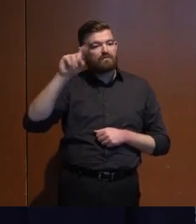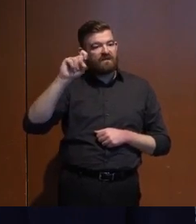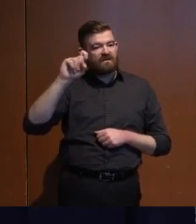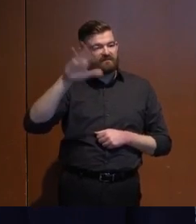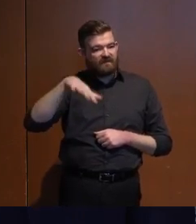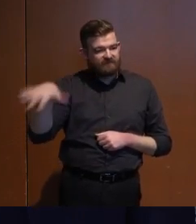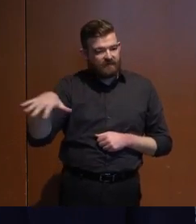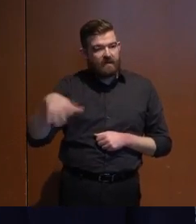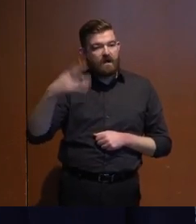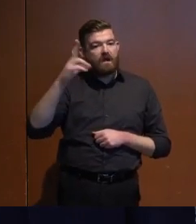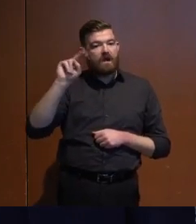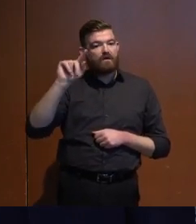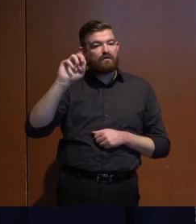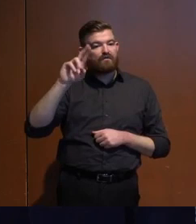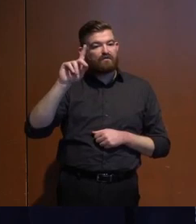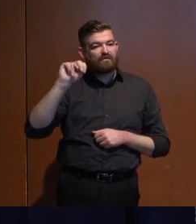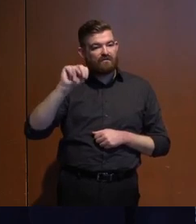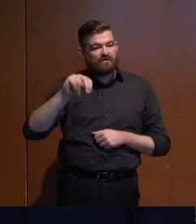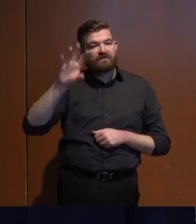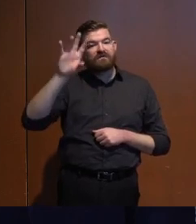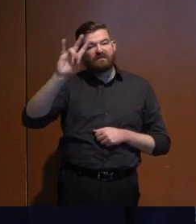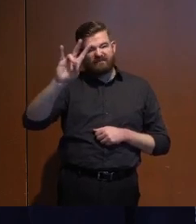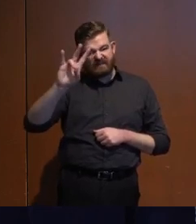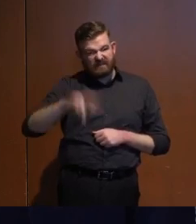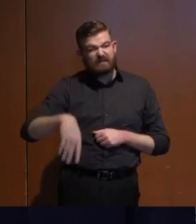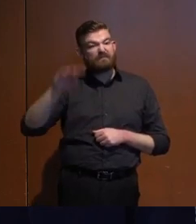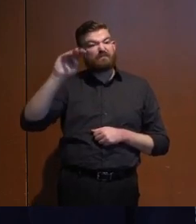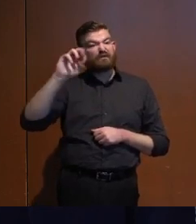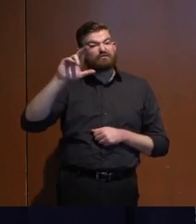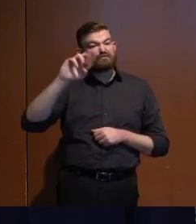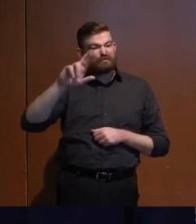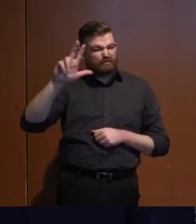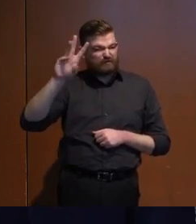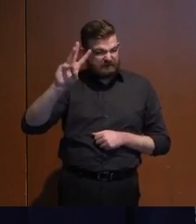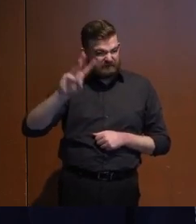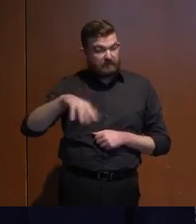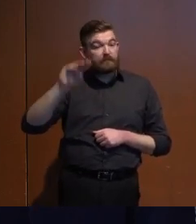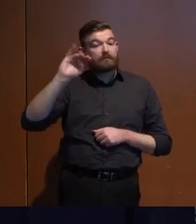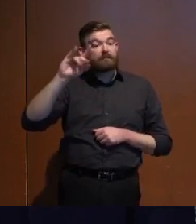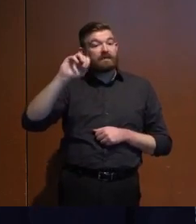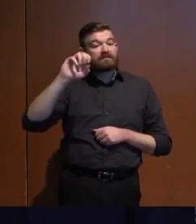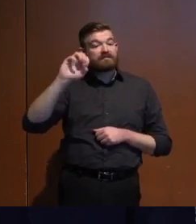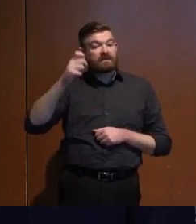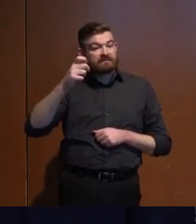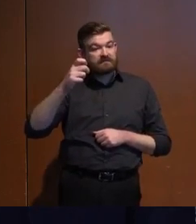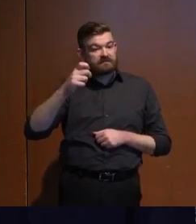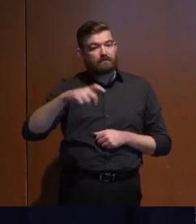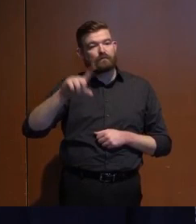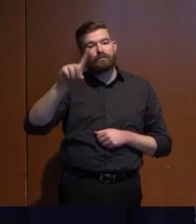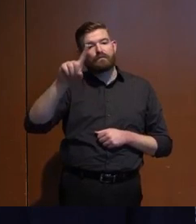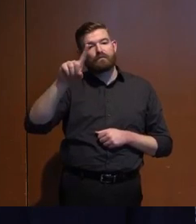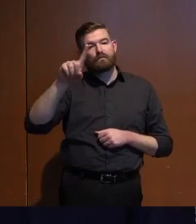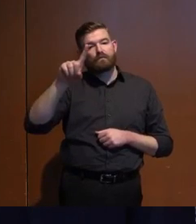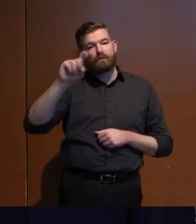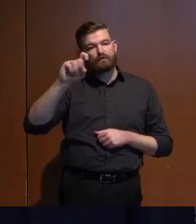155, 107, Mercer 36, Middlesex